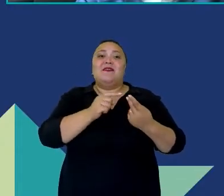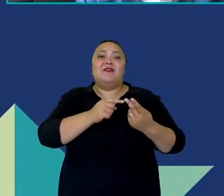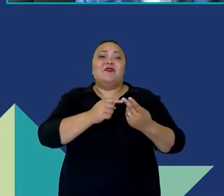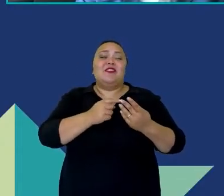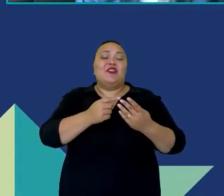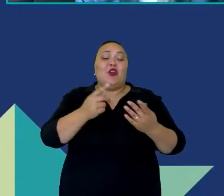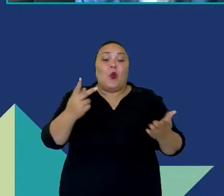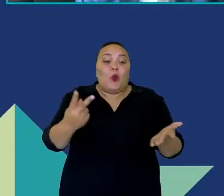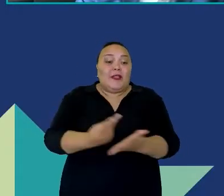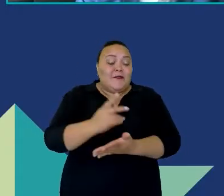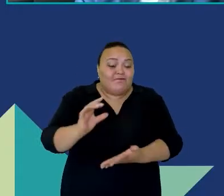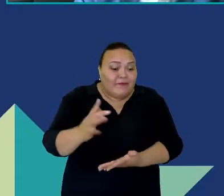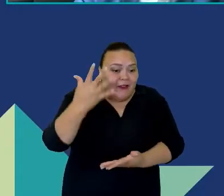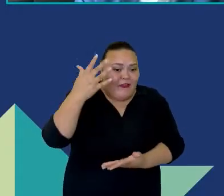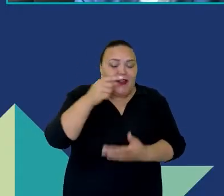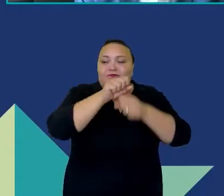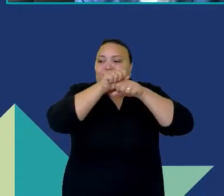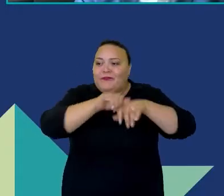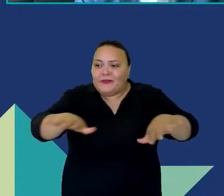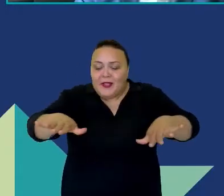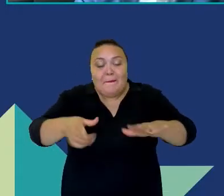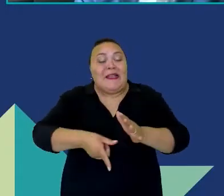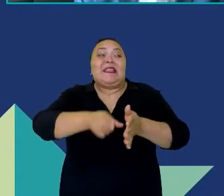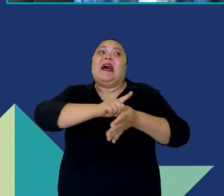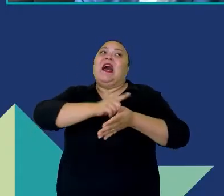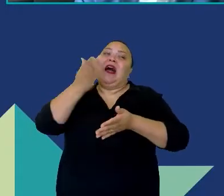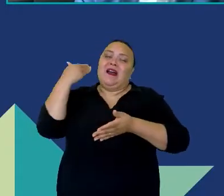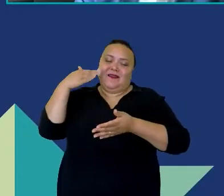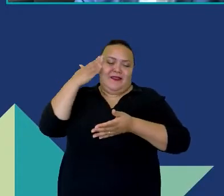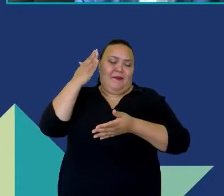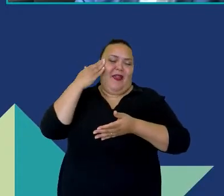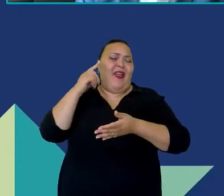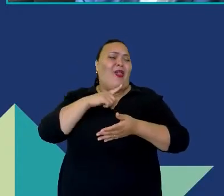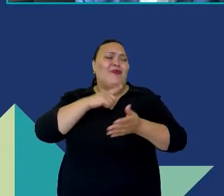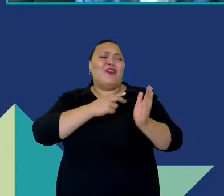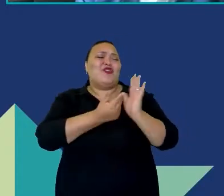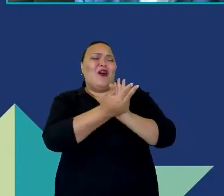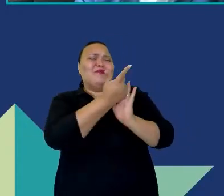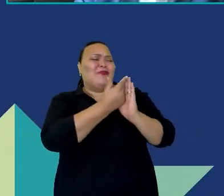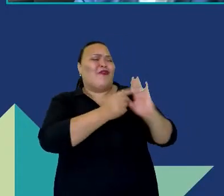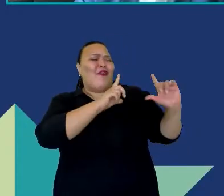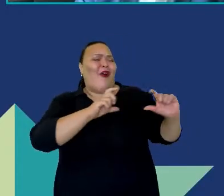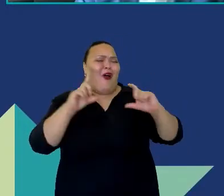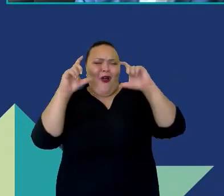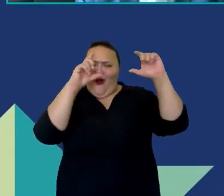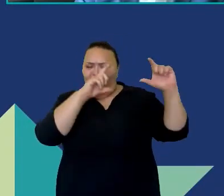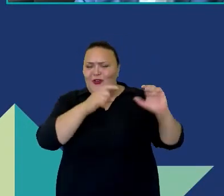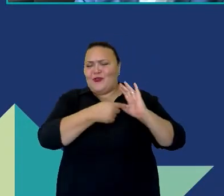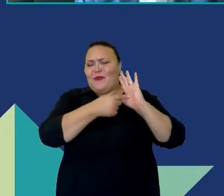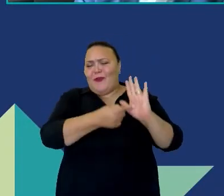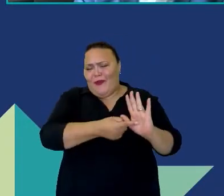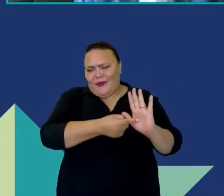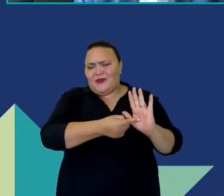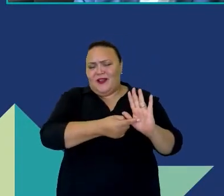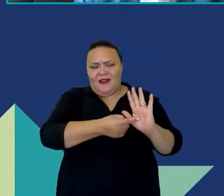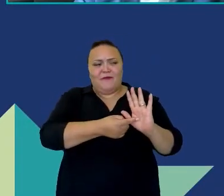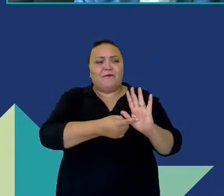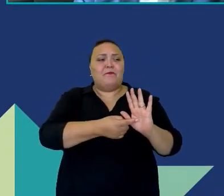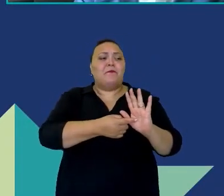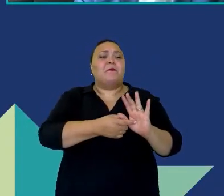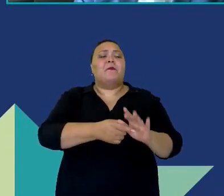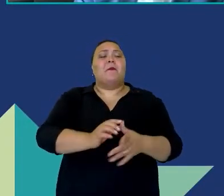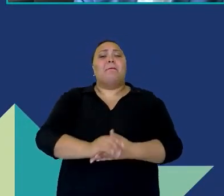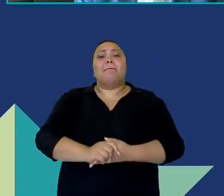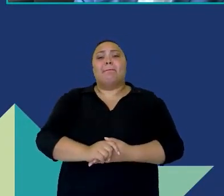have a couple of sketches here of, the original was supposed to be a low phreatic surface and